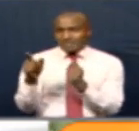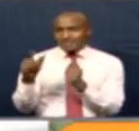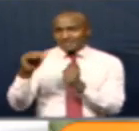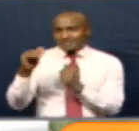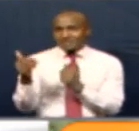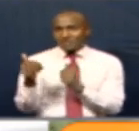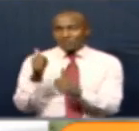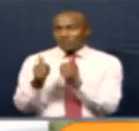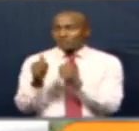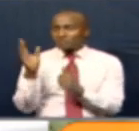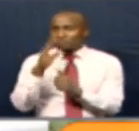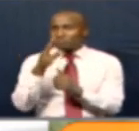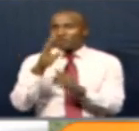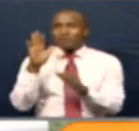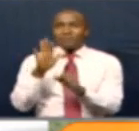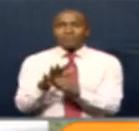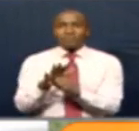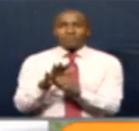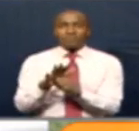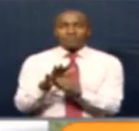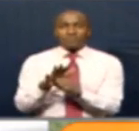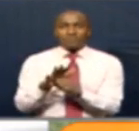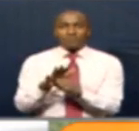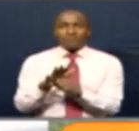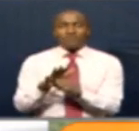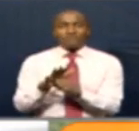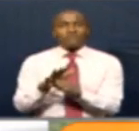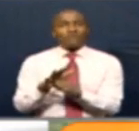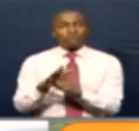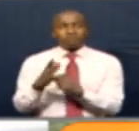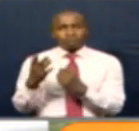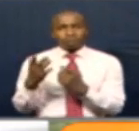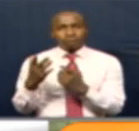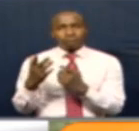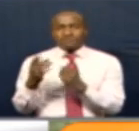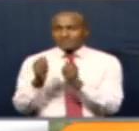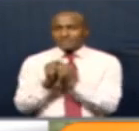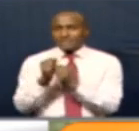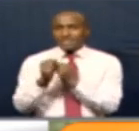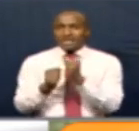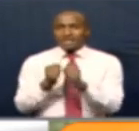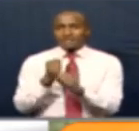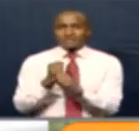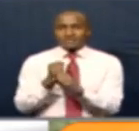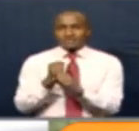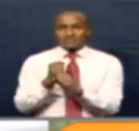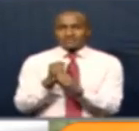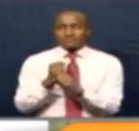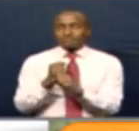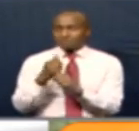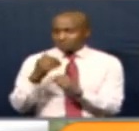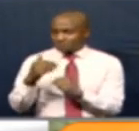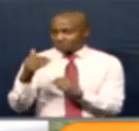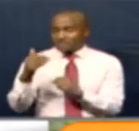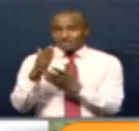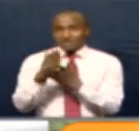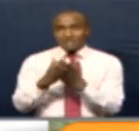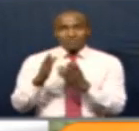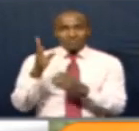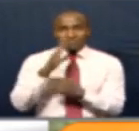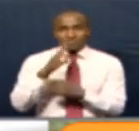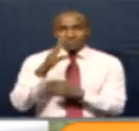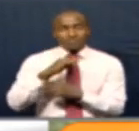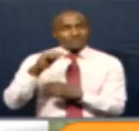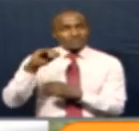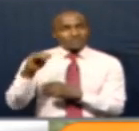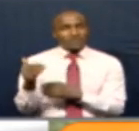picked garbage for almost a decade and counting? Some of the garbage that exists in the city,